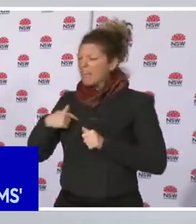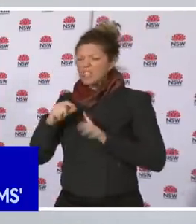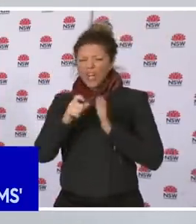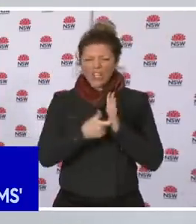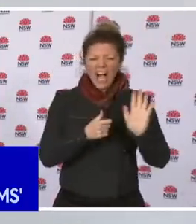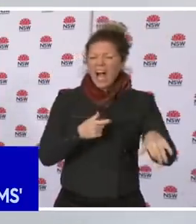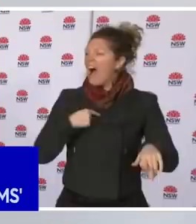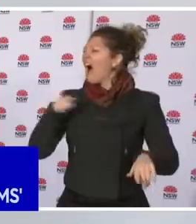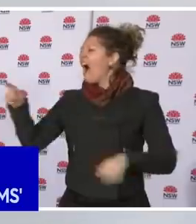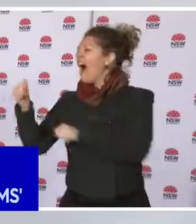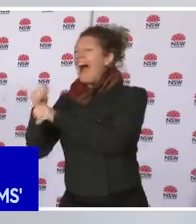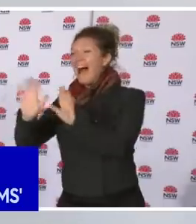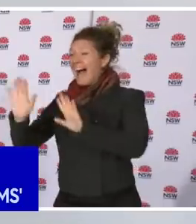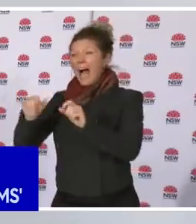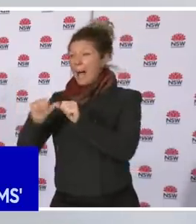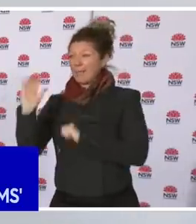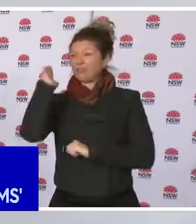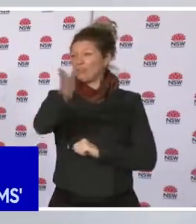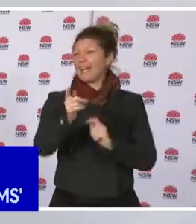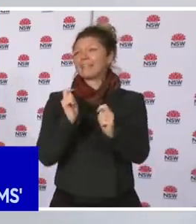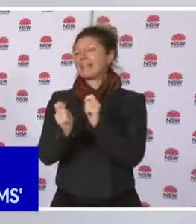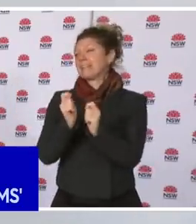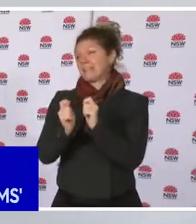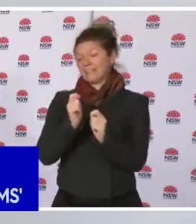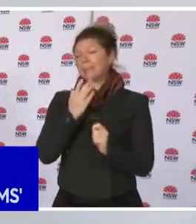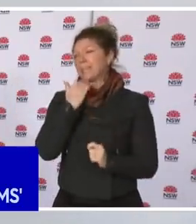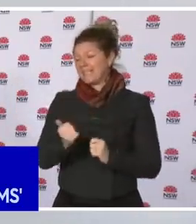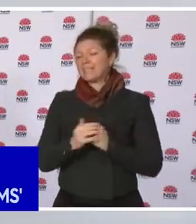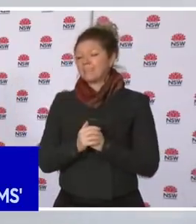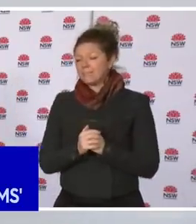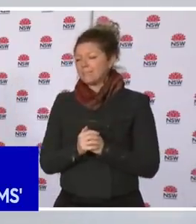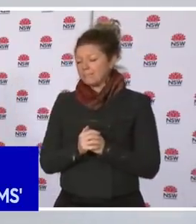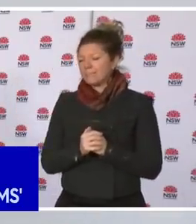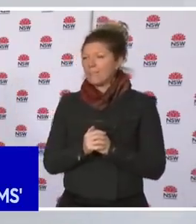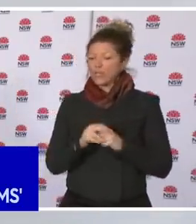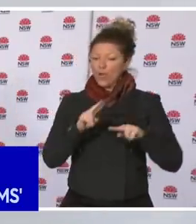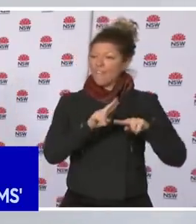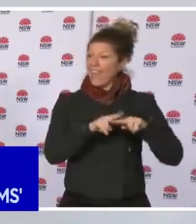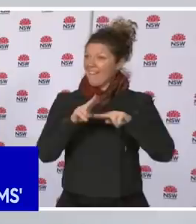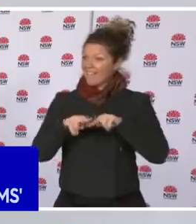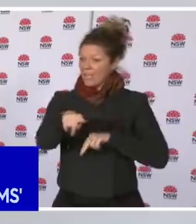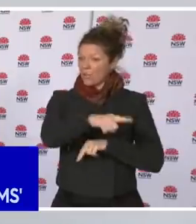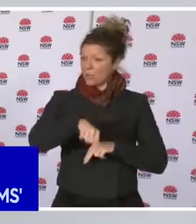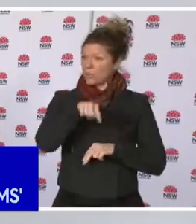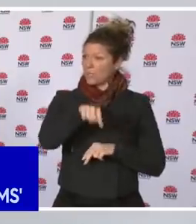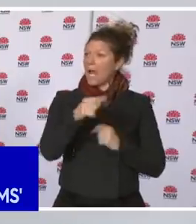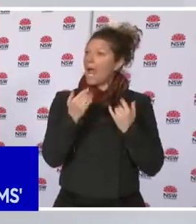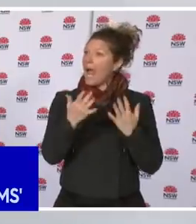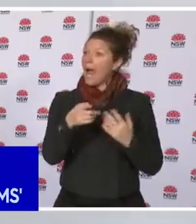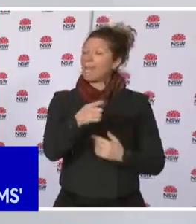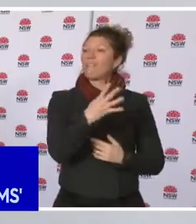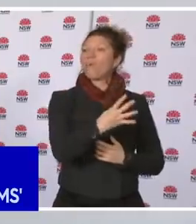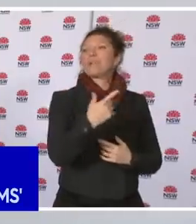of the cases by local government area, again, Fairfield local government area has 47, Canterbury, Bankstown